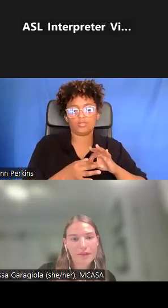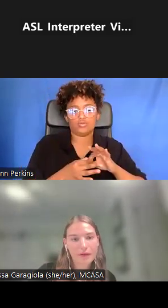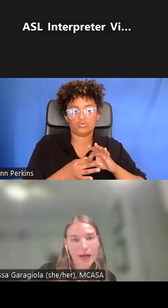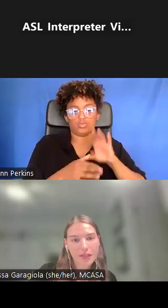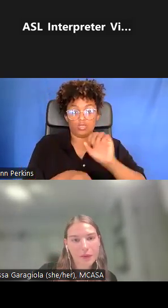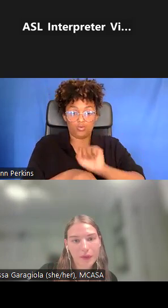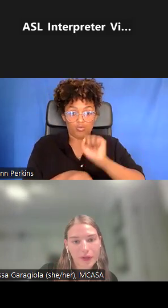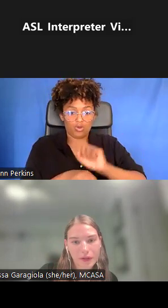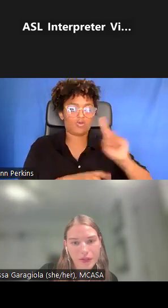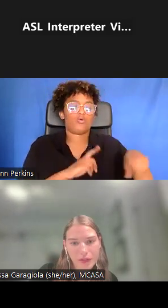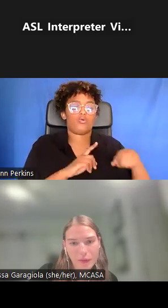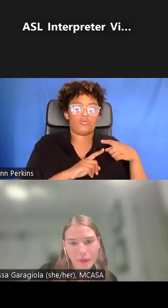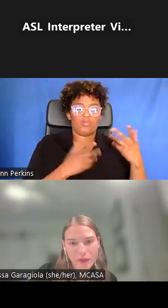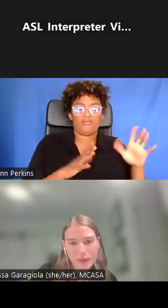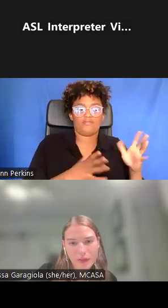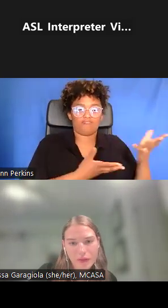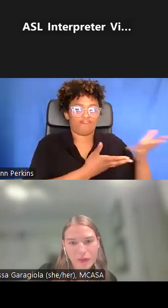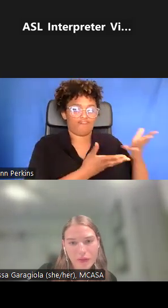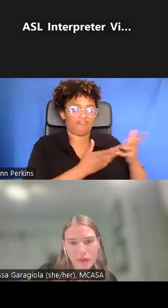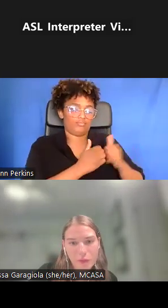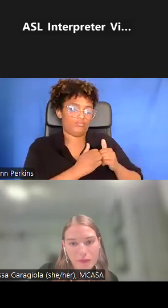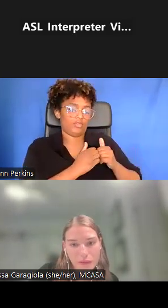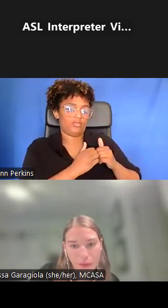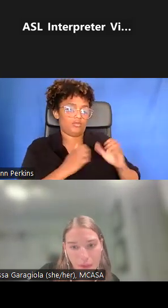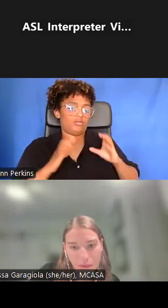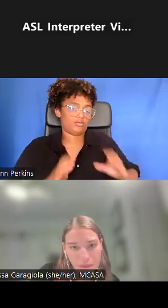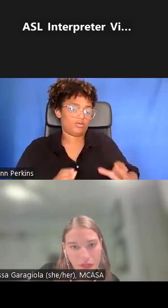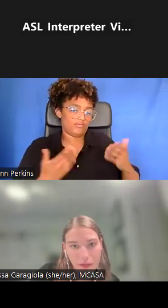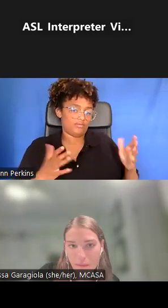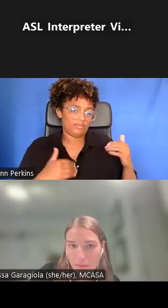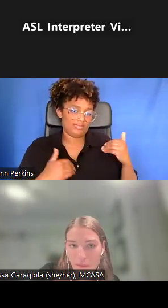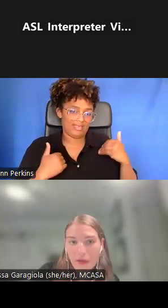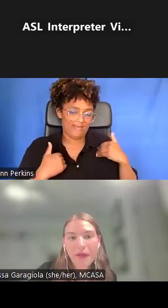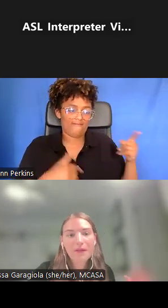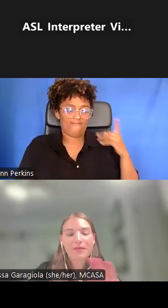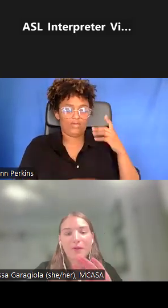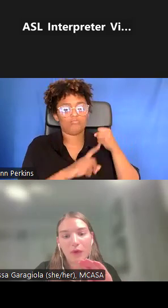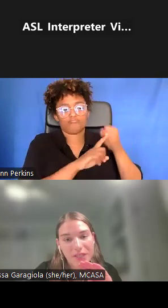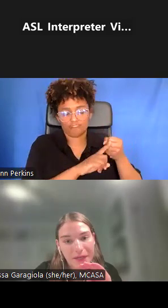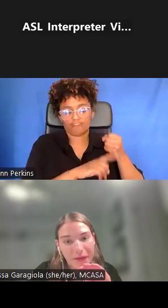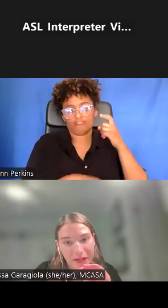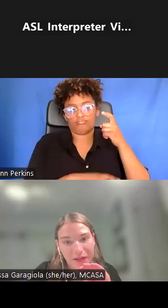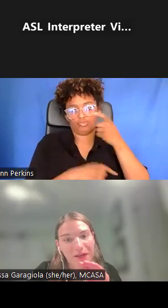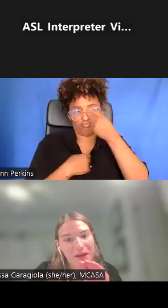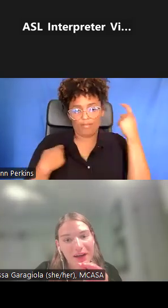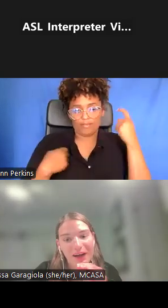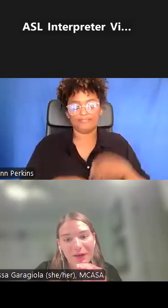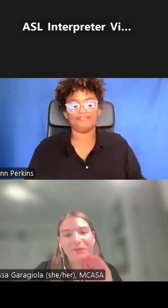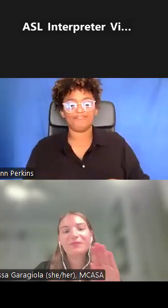And then we have the last poll here, just a moment. Oops, wait a minute, sorry. That poll is coming out